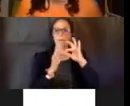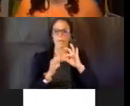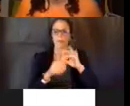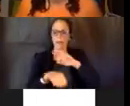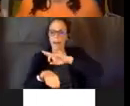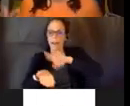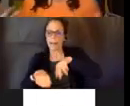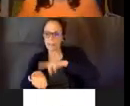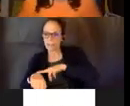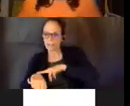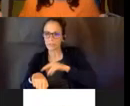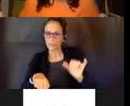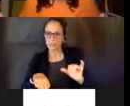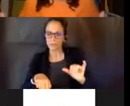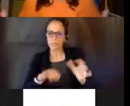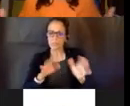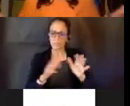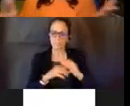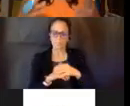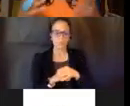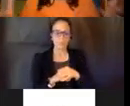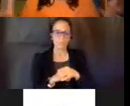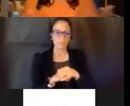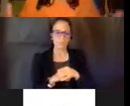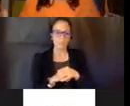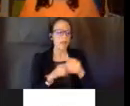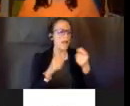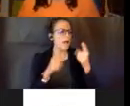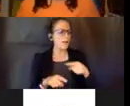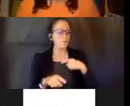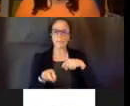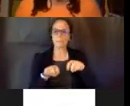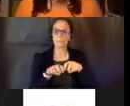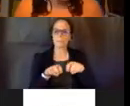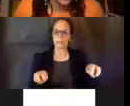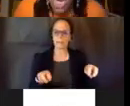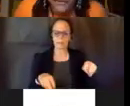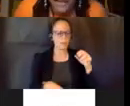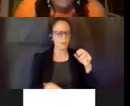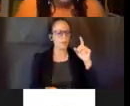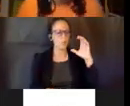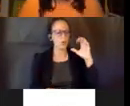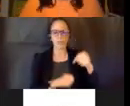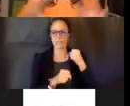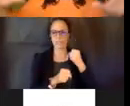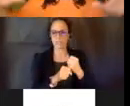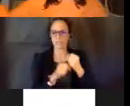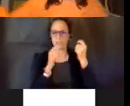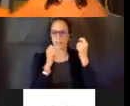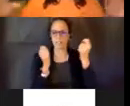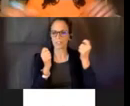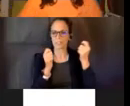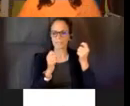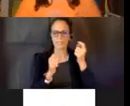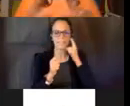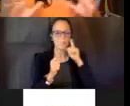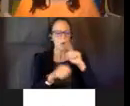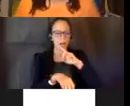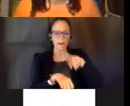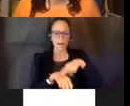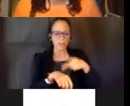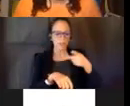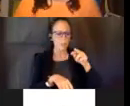was still relevant. This was in 2016 when it was the 100th year anniversary of the national parks. It was at a geography conference. There were like 7 to 8 of us on the panel from